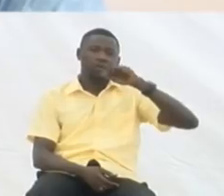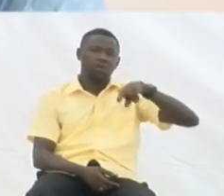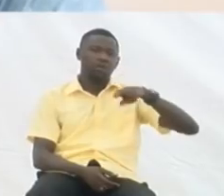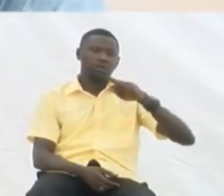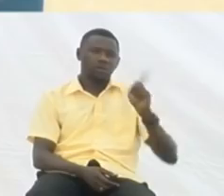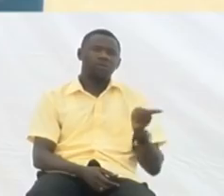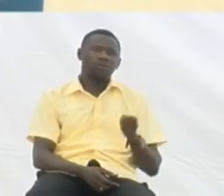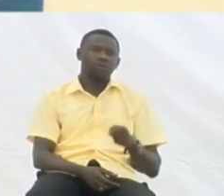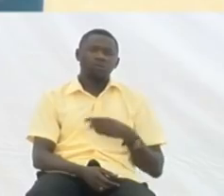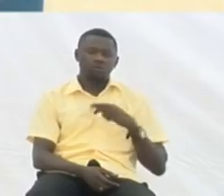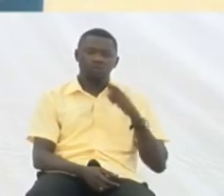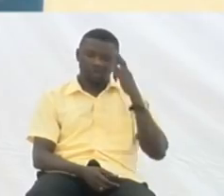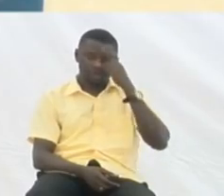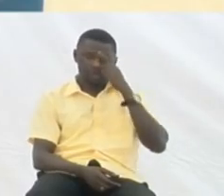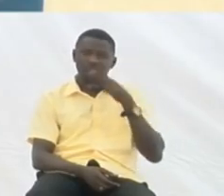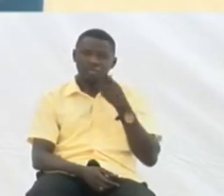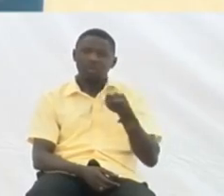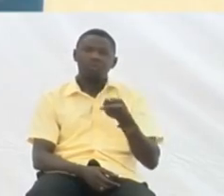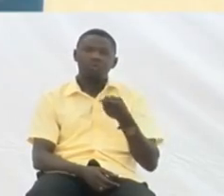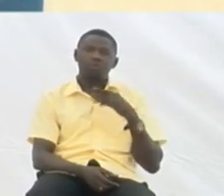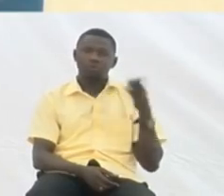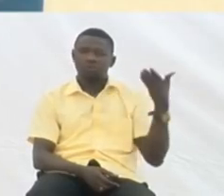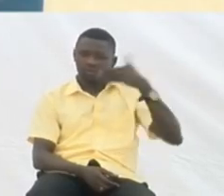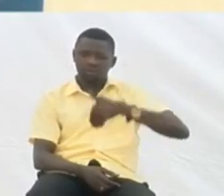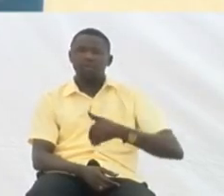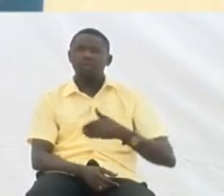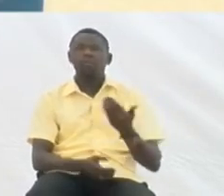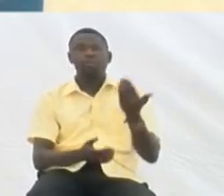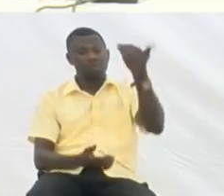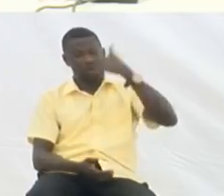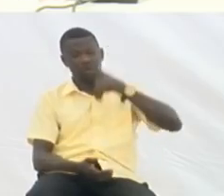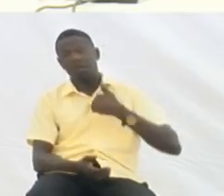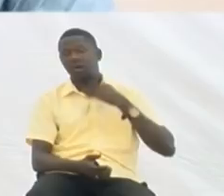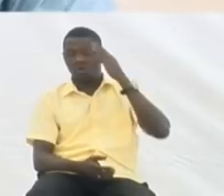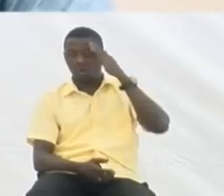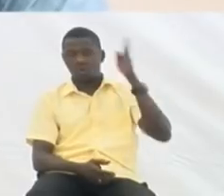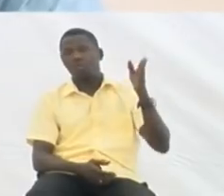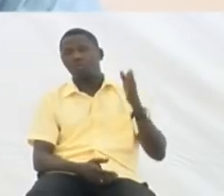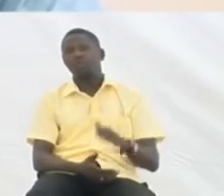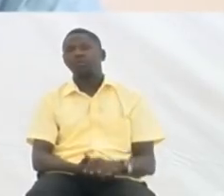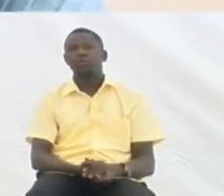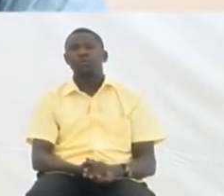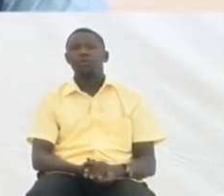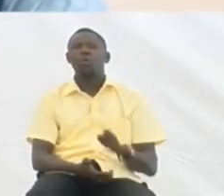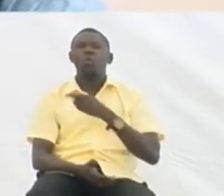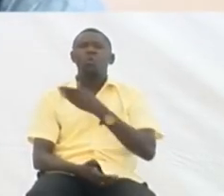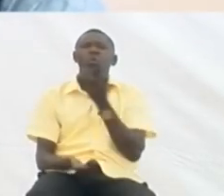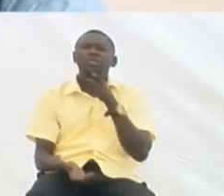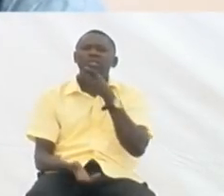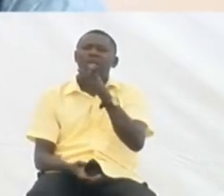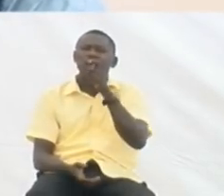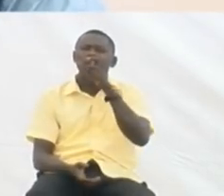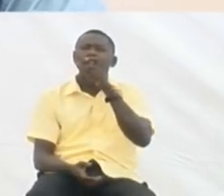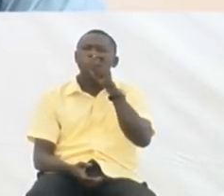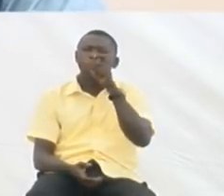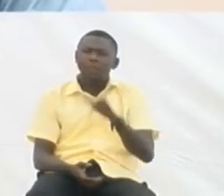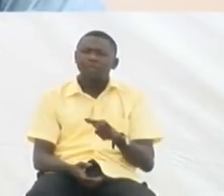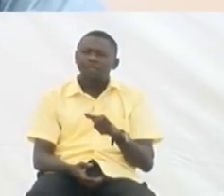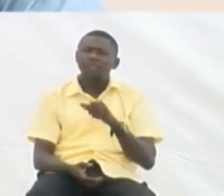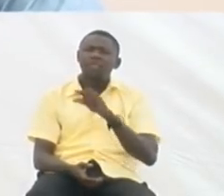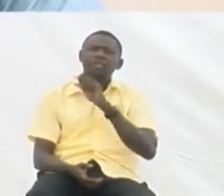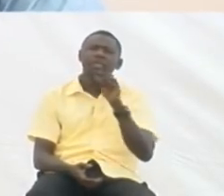He was the reason for them to come and meet us in our house. Where is he now? Ma'arafan Bojang. Ma'arafan Bojang saying at a